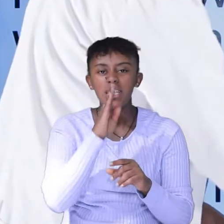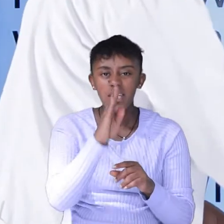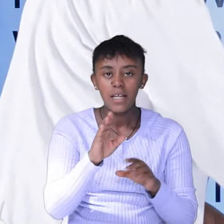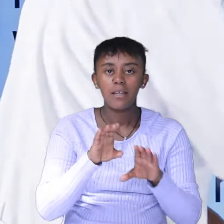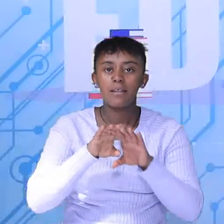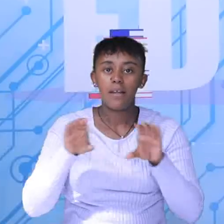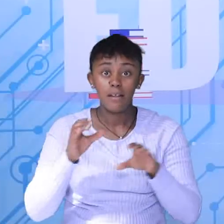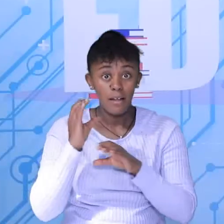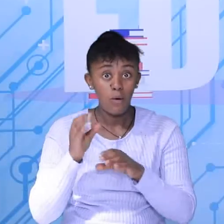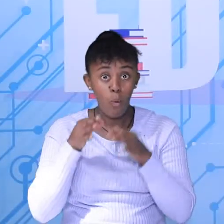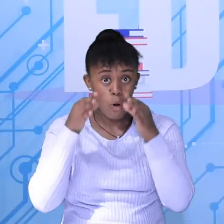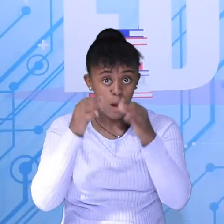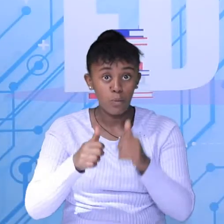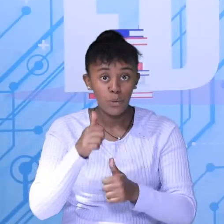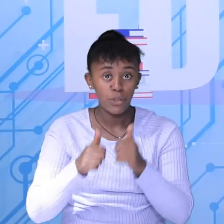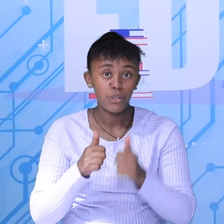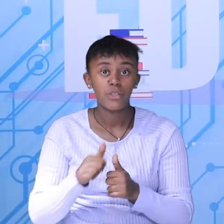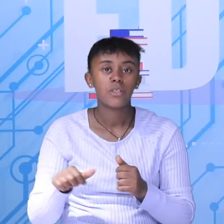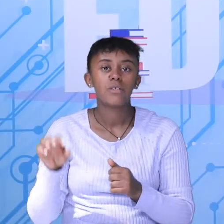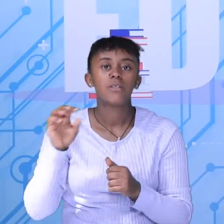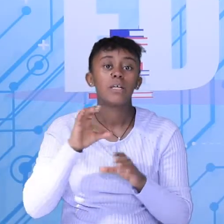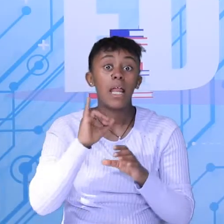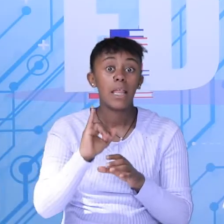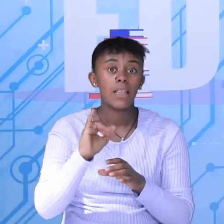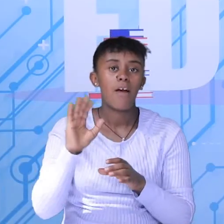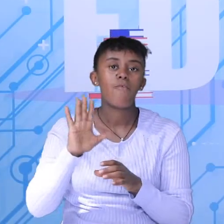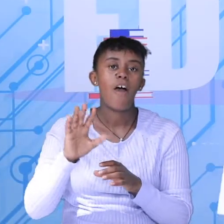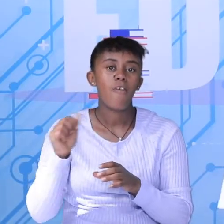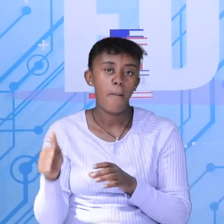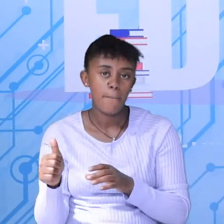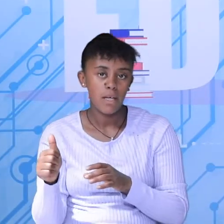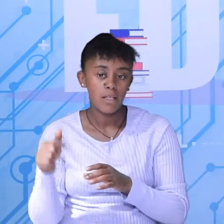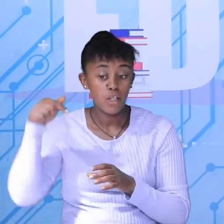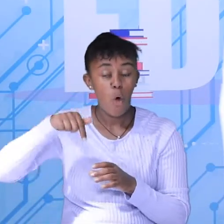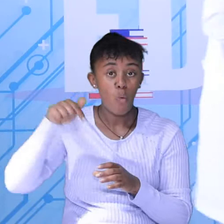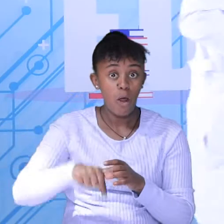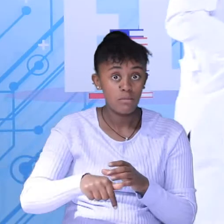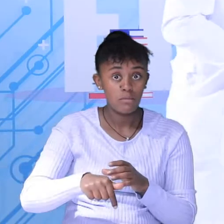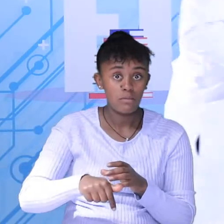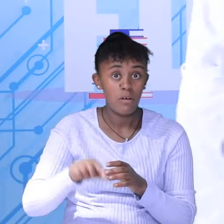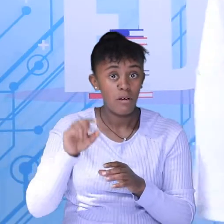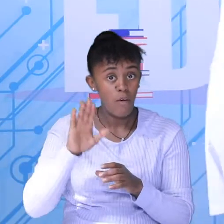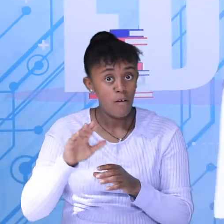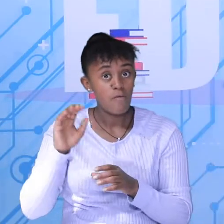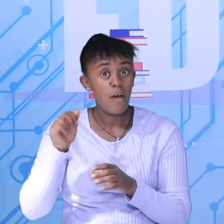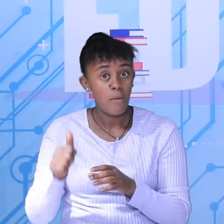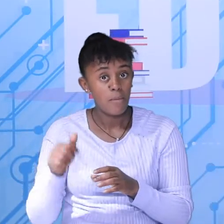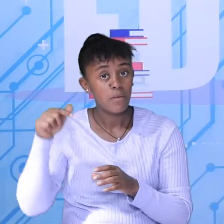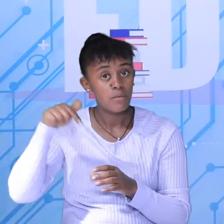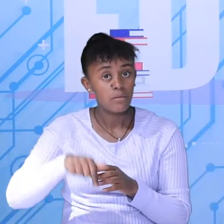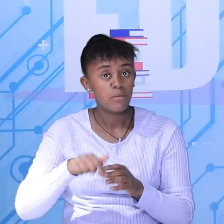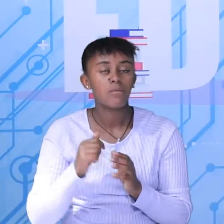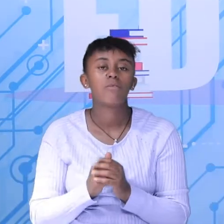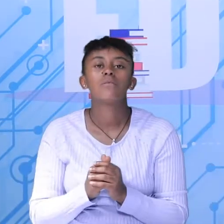carrying conductor which carries a current of 5 ampere downward. It carries a current of